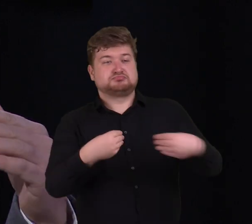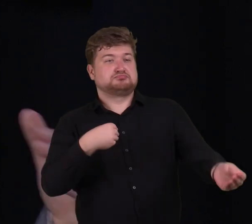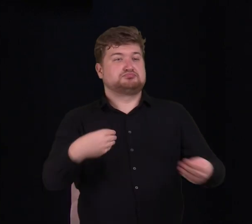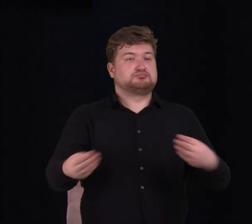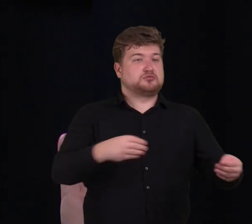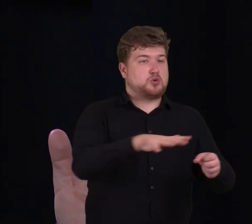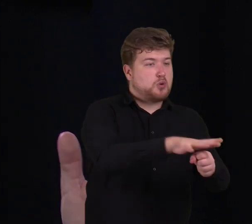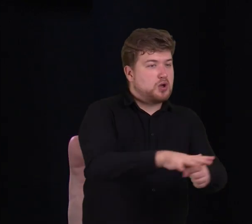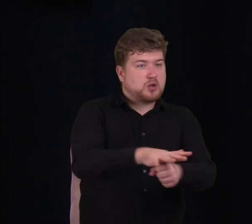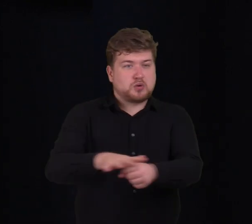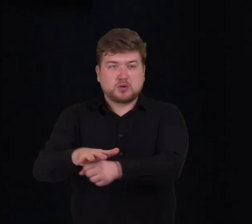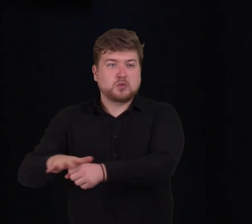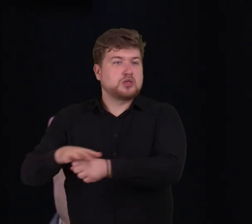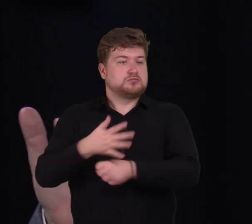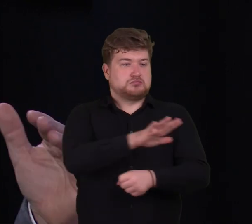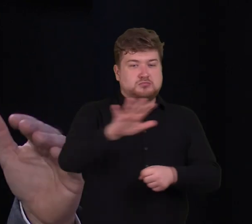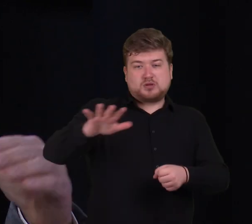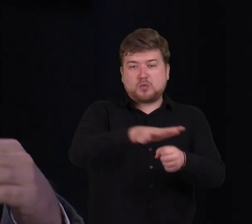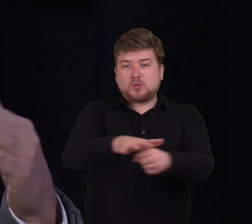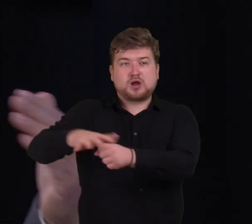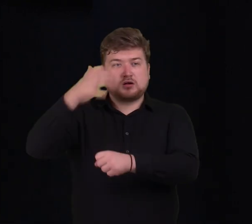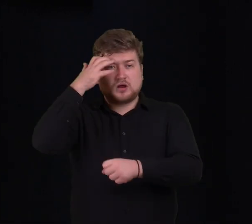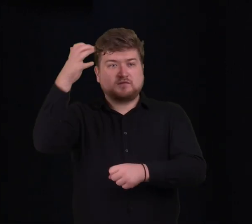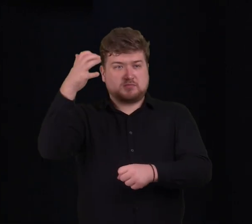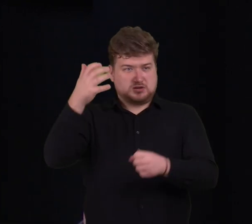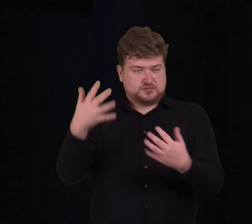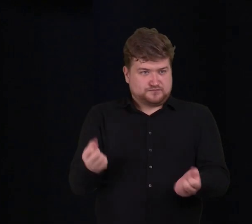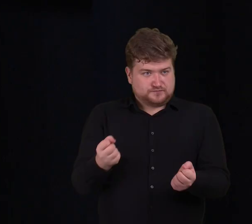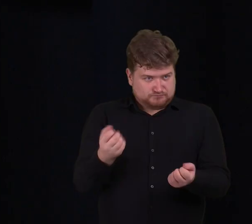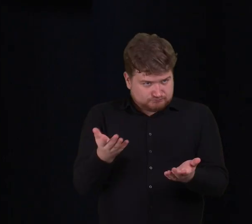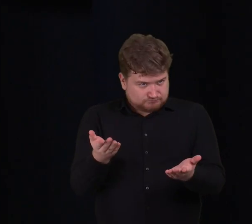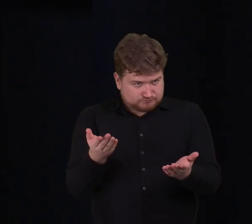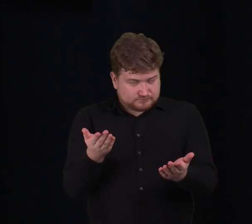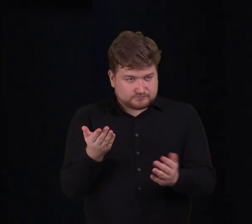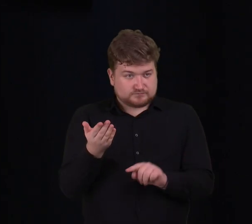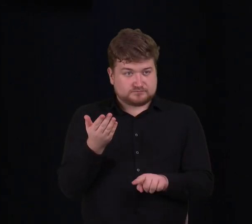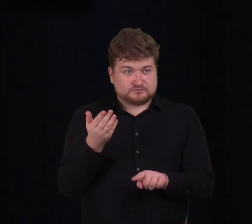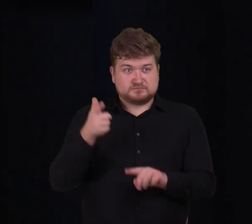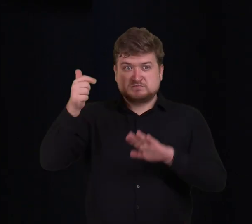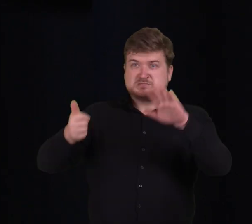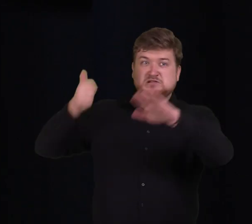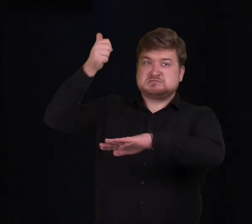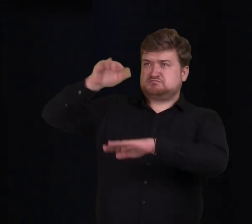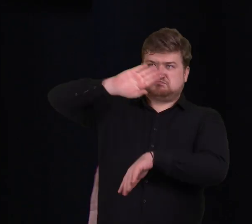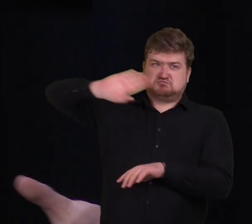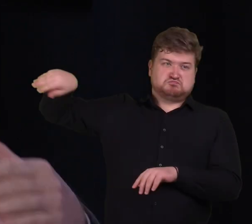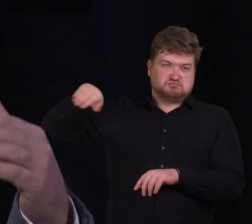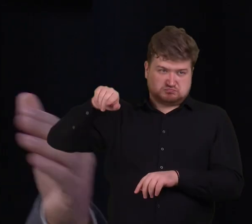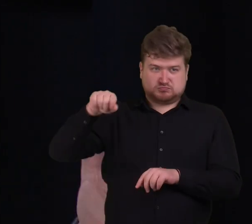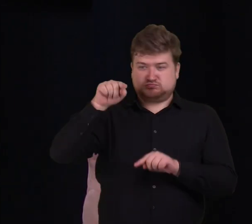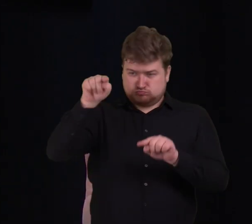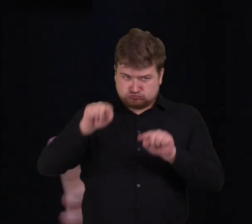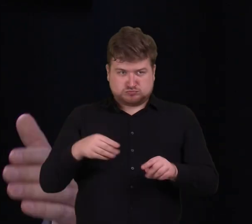say, the effects of this decentralization? Because I suppose you are measuring also as an agency what